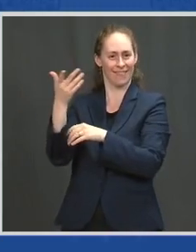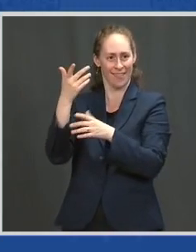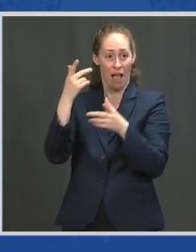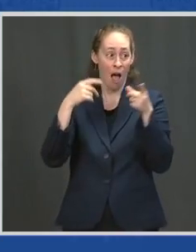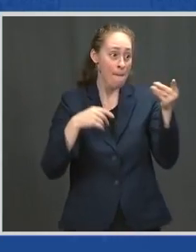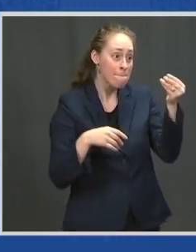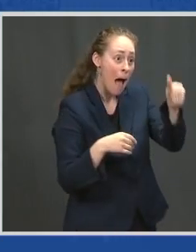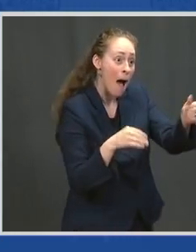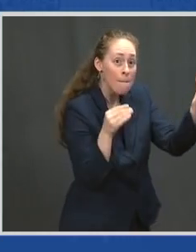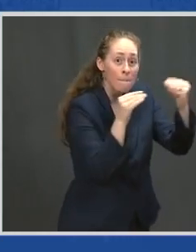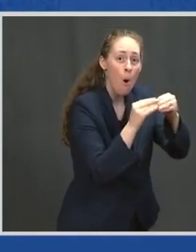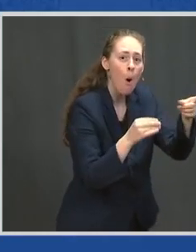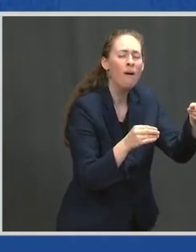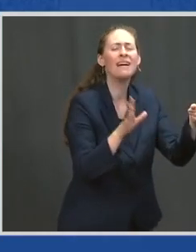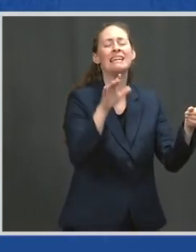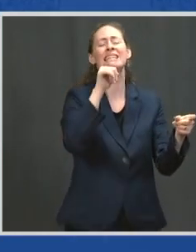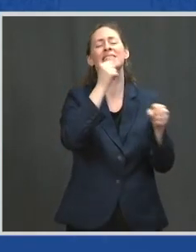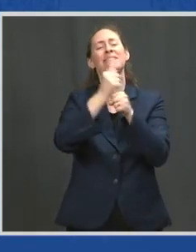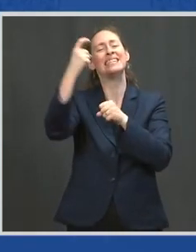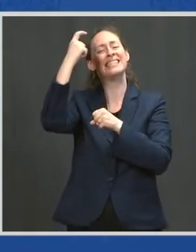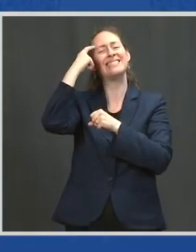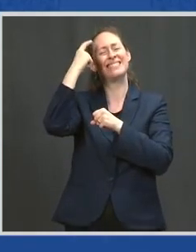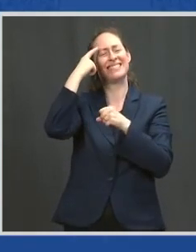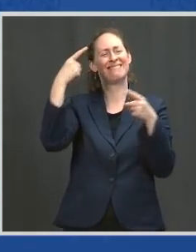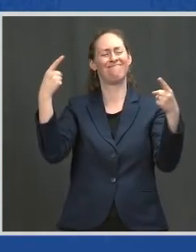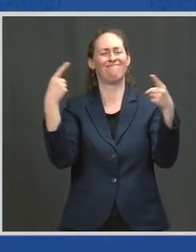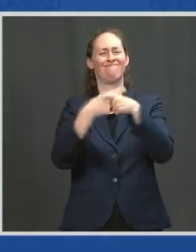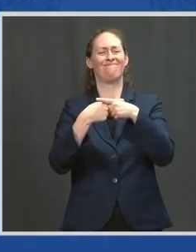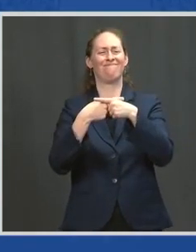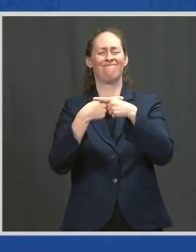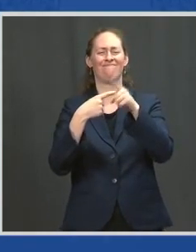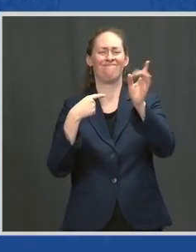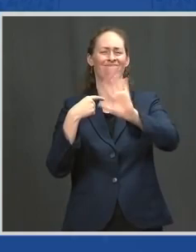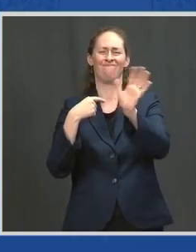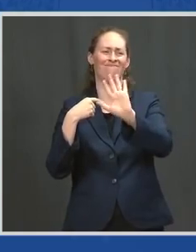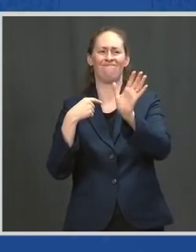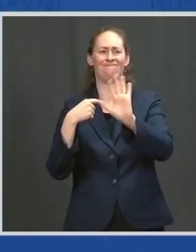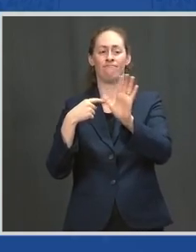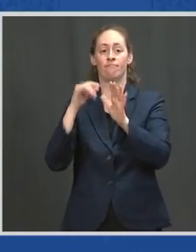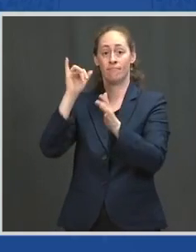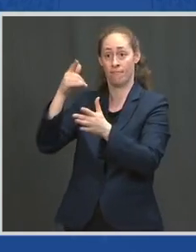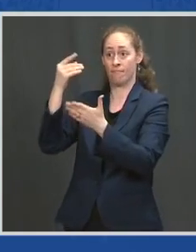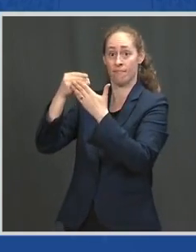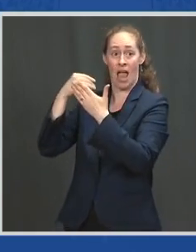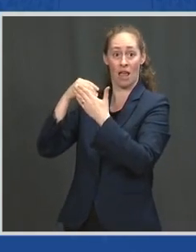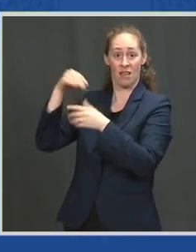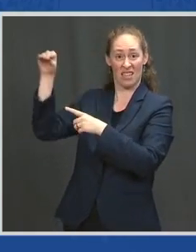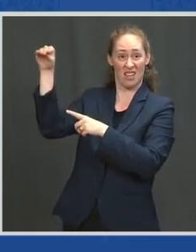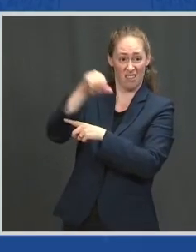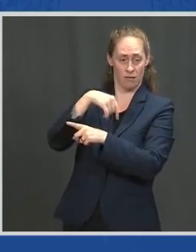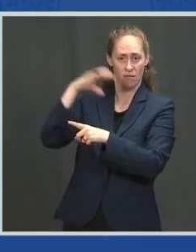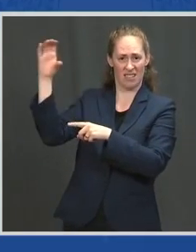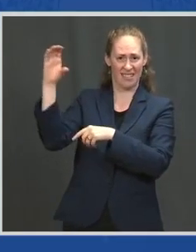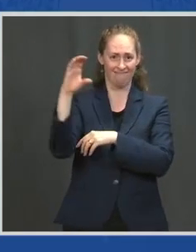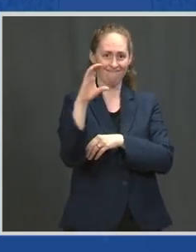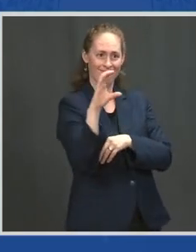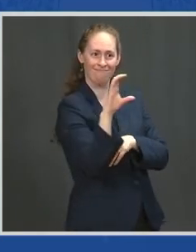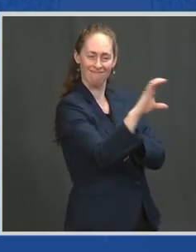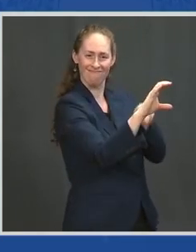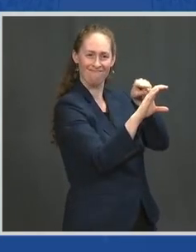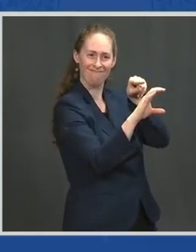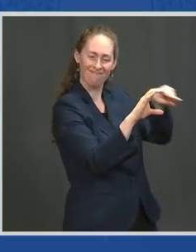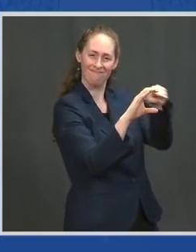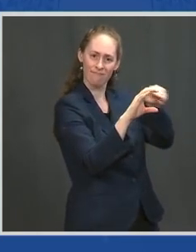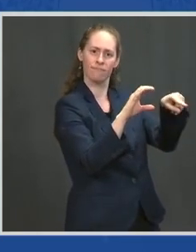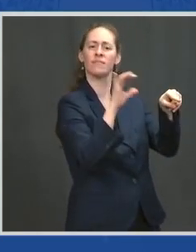do? That would take that money and extend the life-changing middle-class tax cut and put it in place for American Rescue Plan and